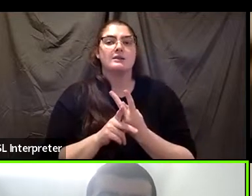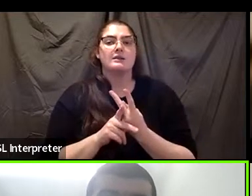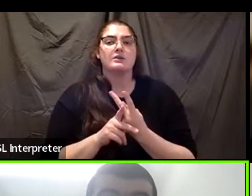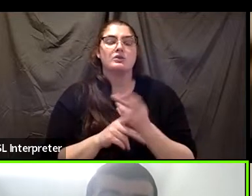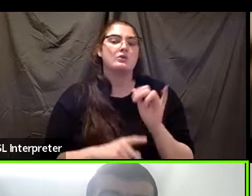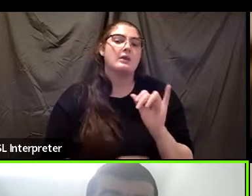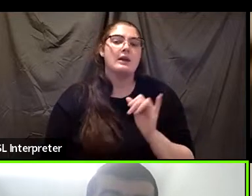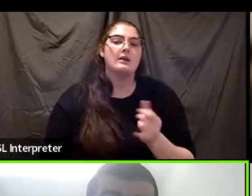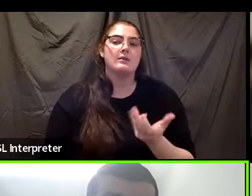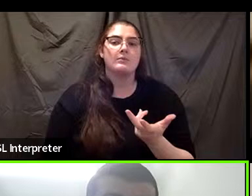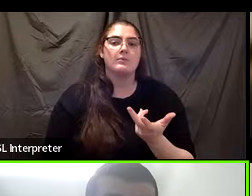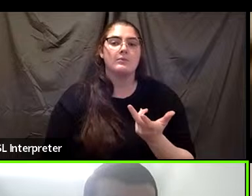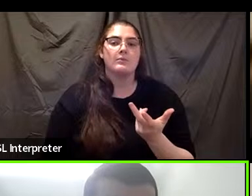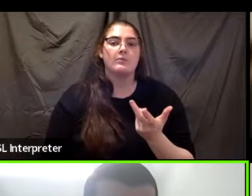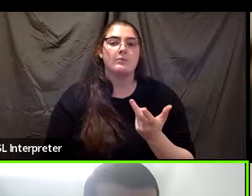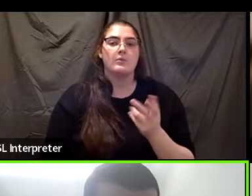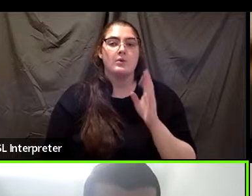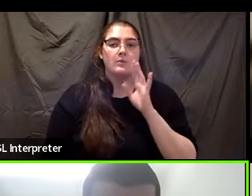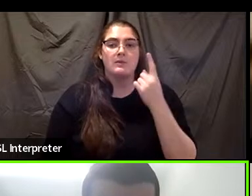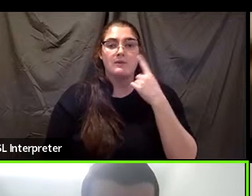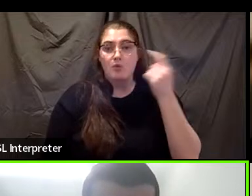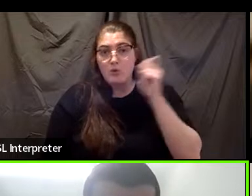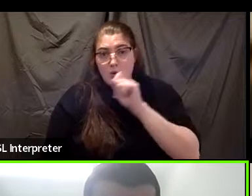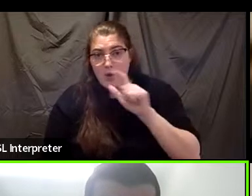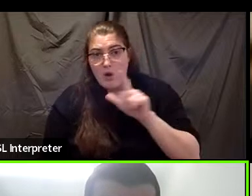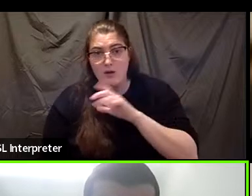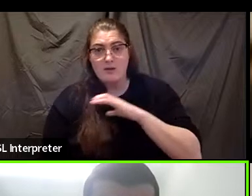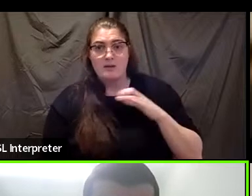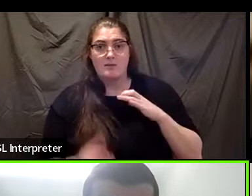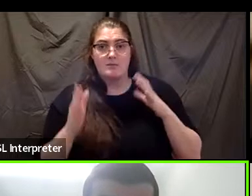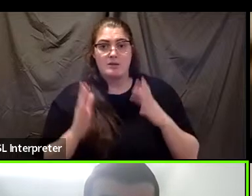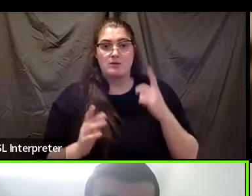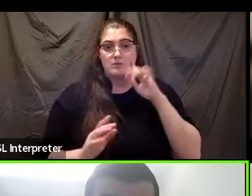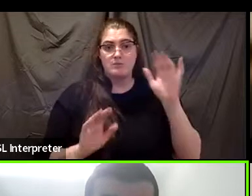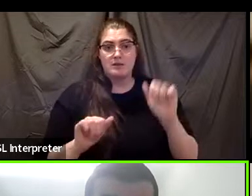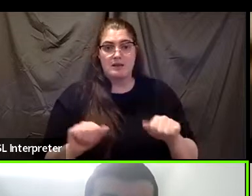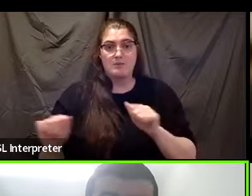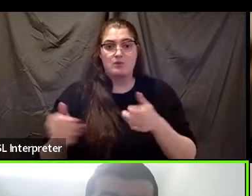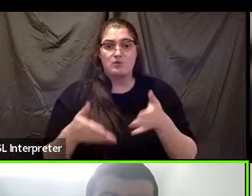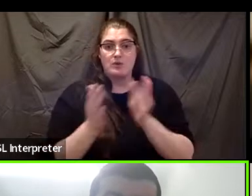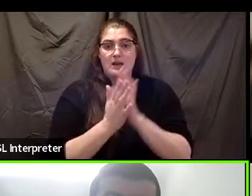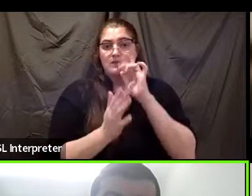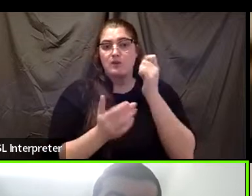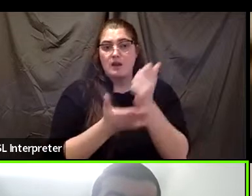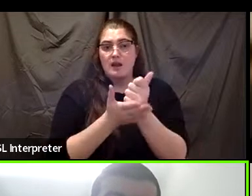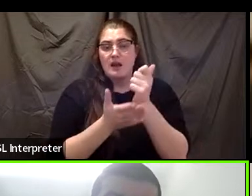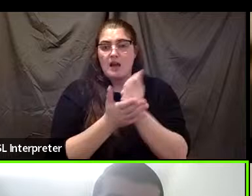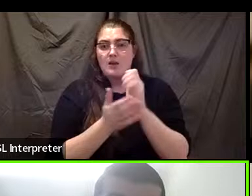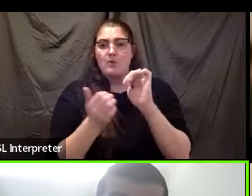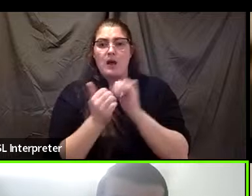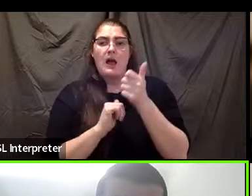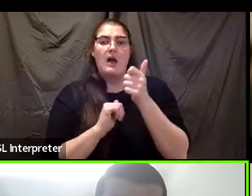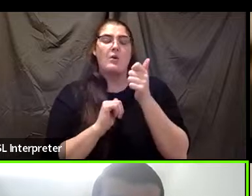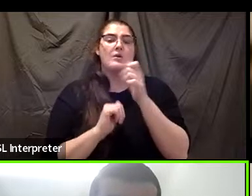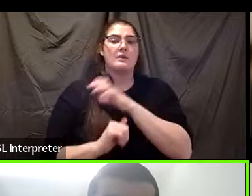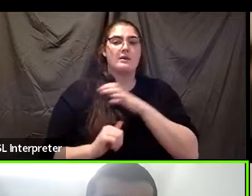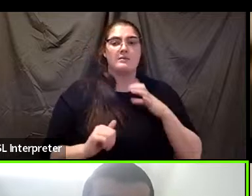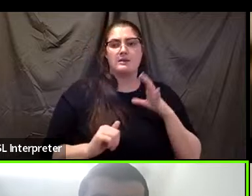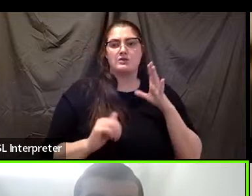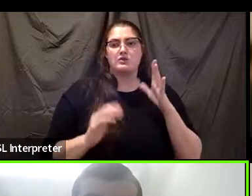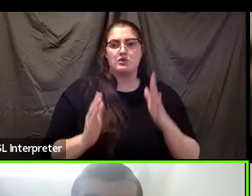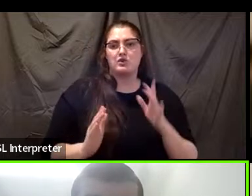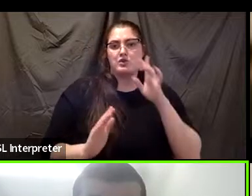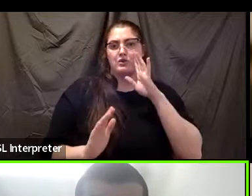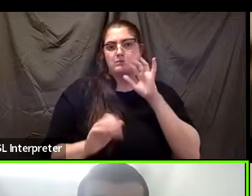like, would it be for like all commissioners would be able to like ask for help with things, or how would like the commissioners interface with this